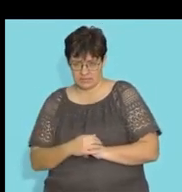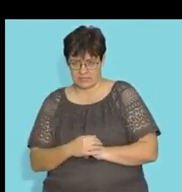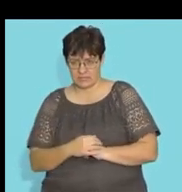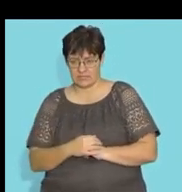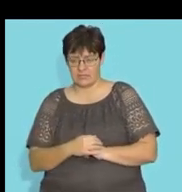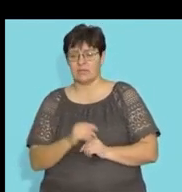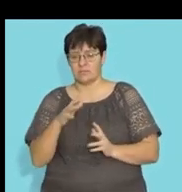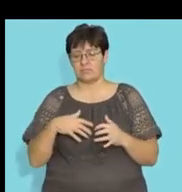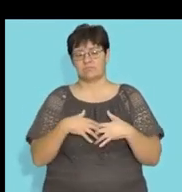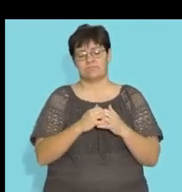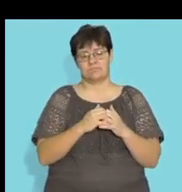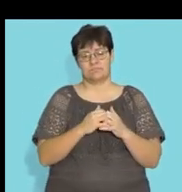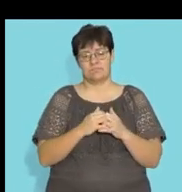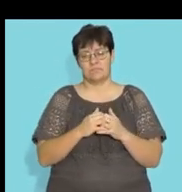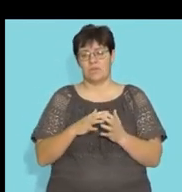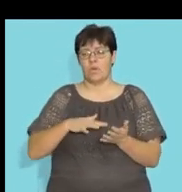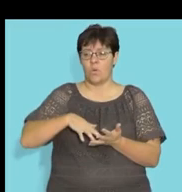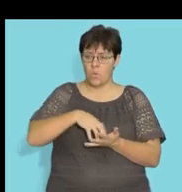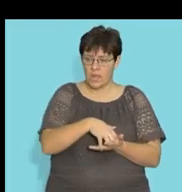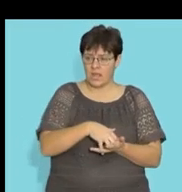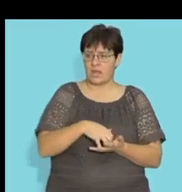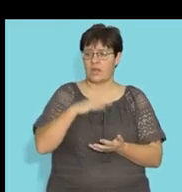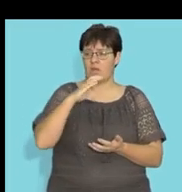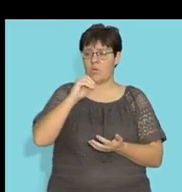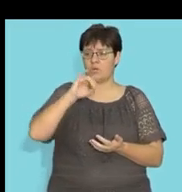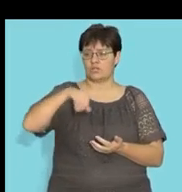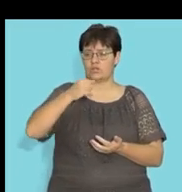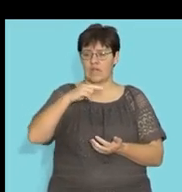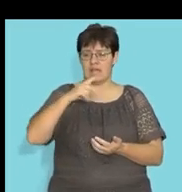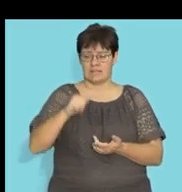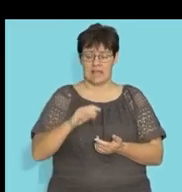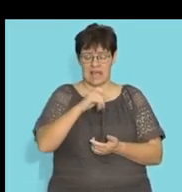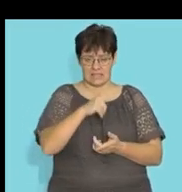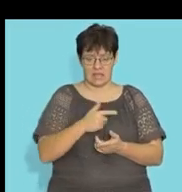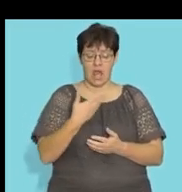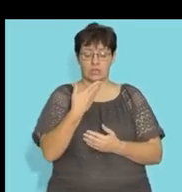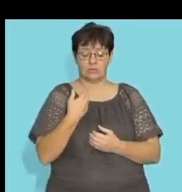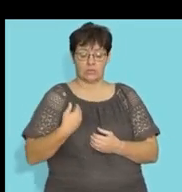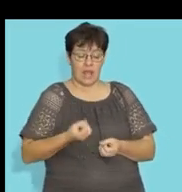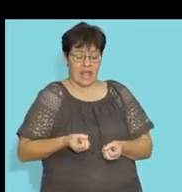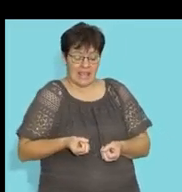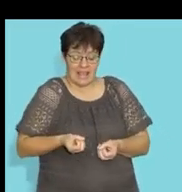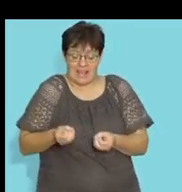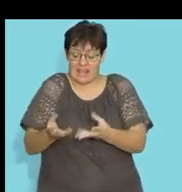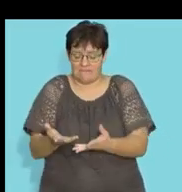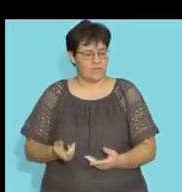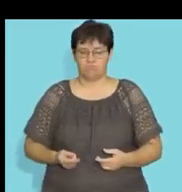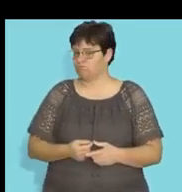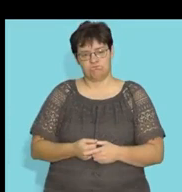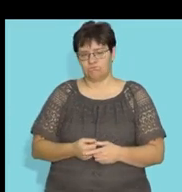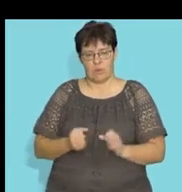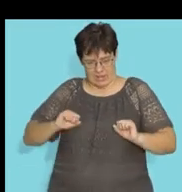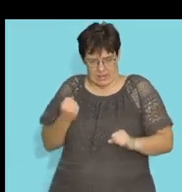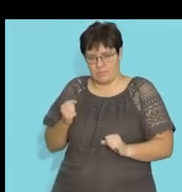hydroxide ions, will form weak conjugate acid and it will not donate a proton. So it will